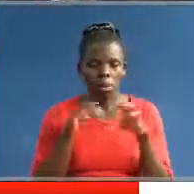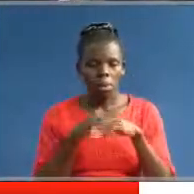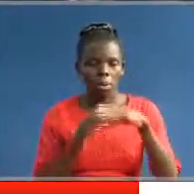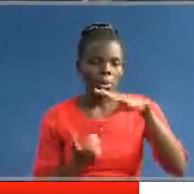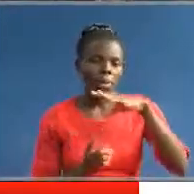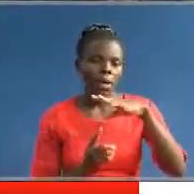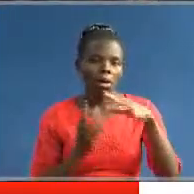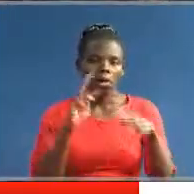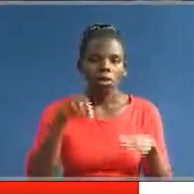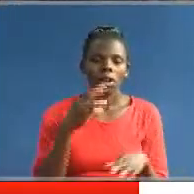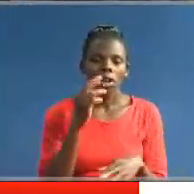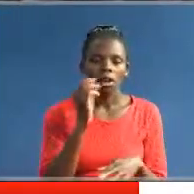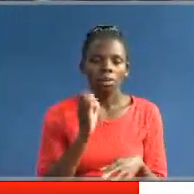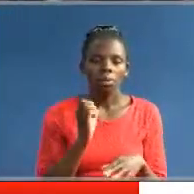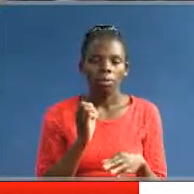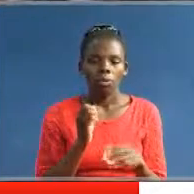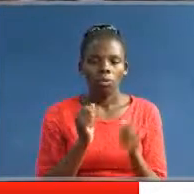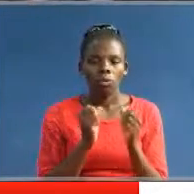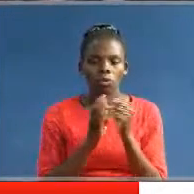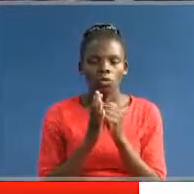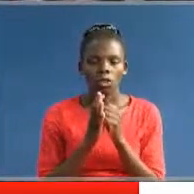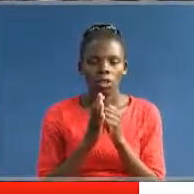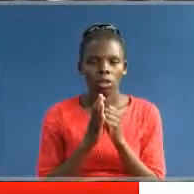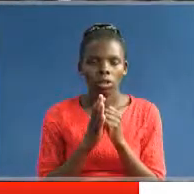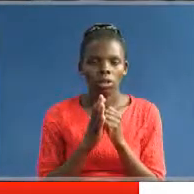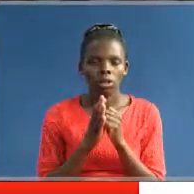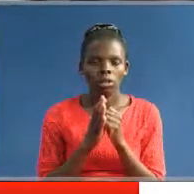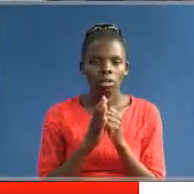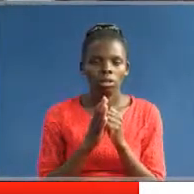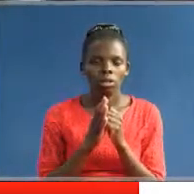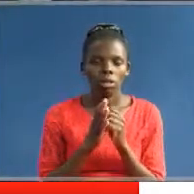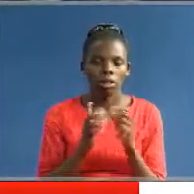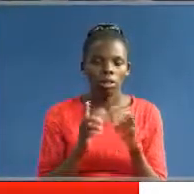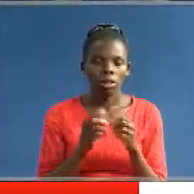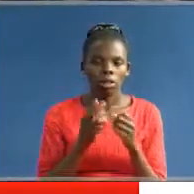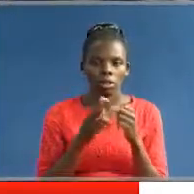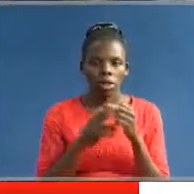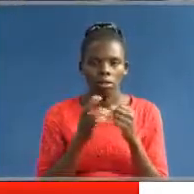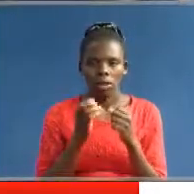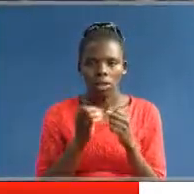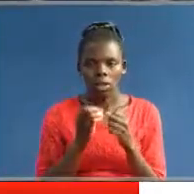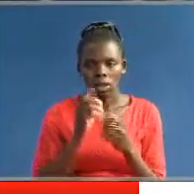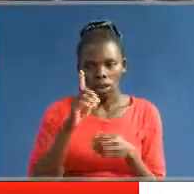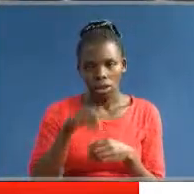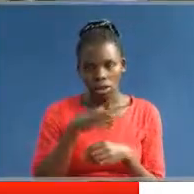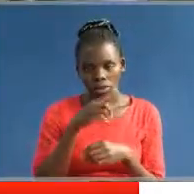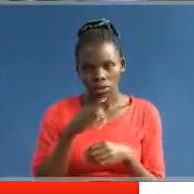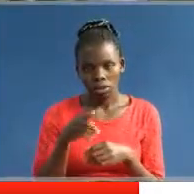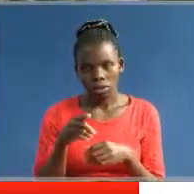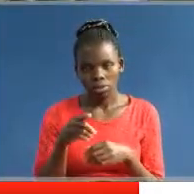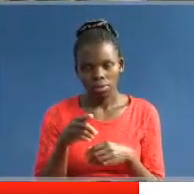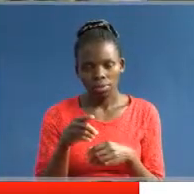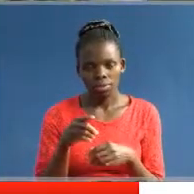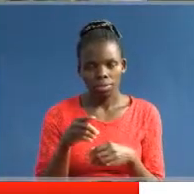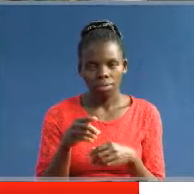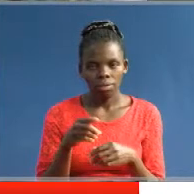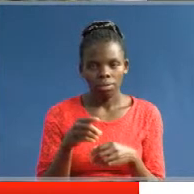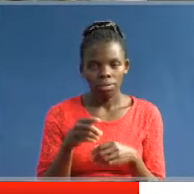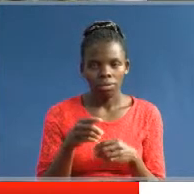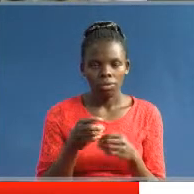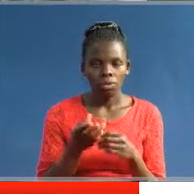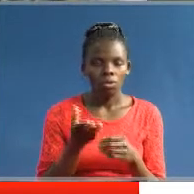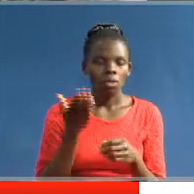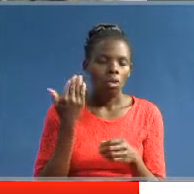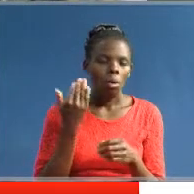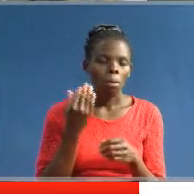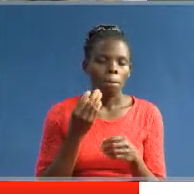Parliament Hassan Oda, with 114 voting for the amendment while 70 rejecting it. This being a reprieve for former